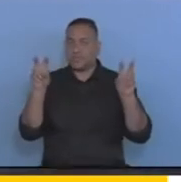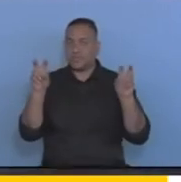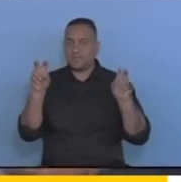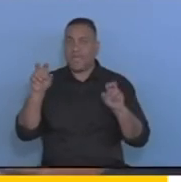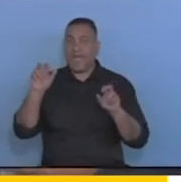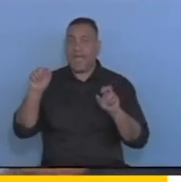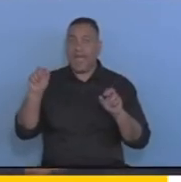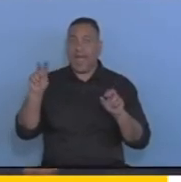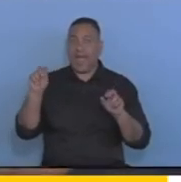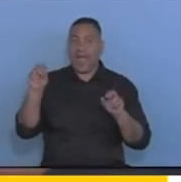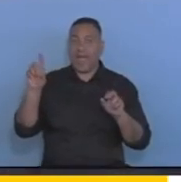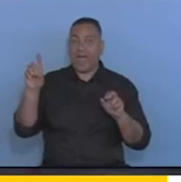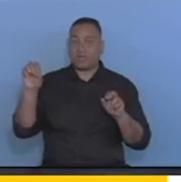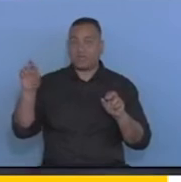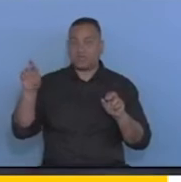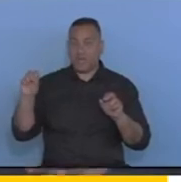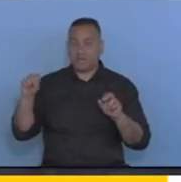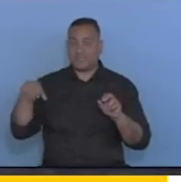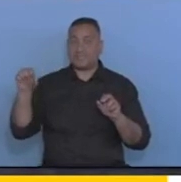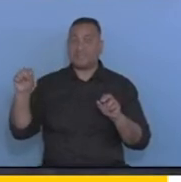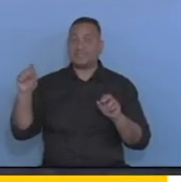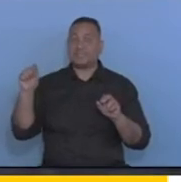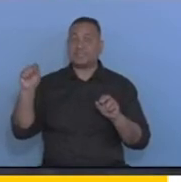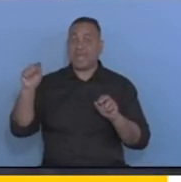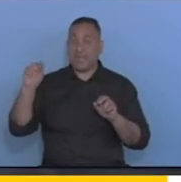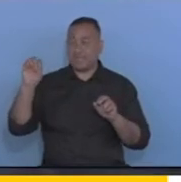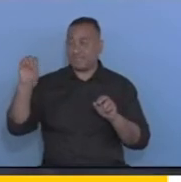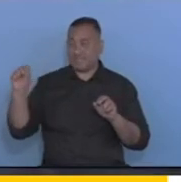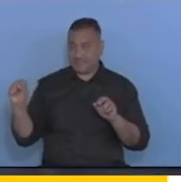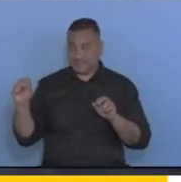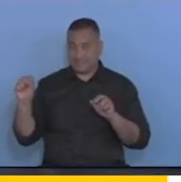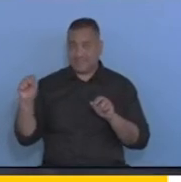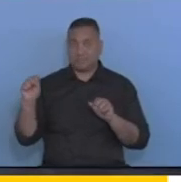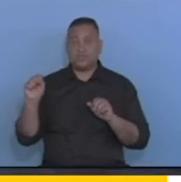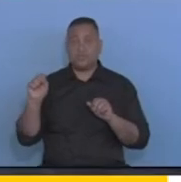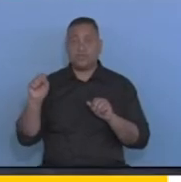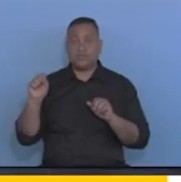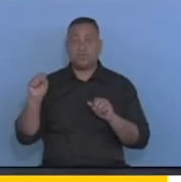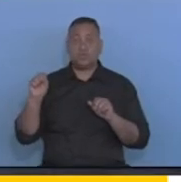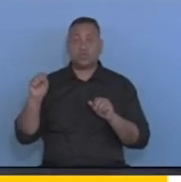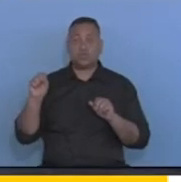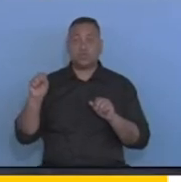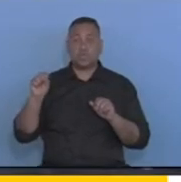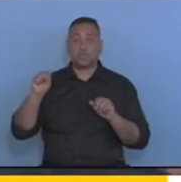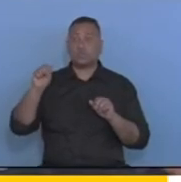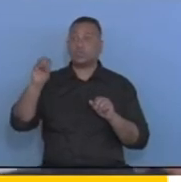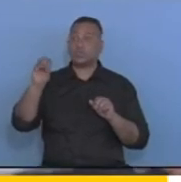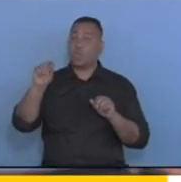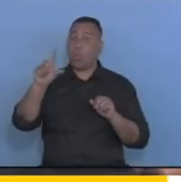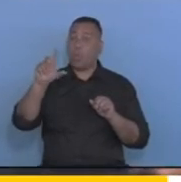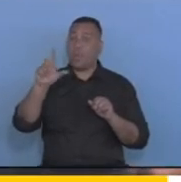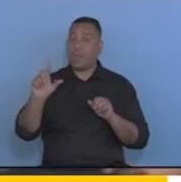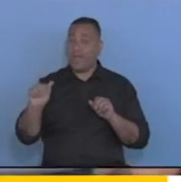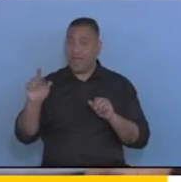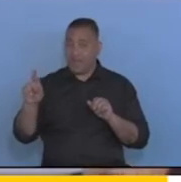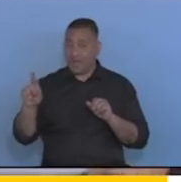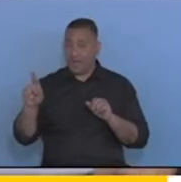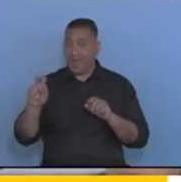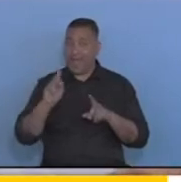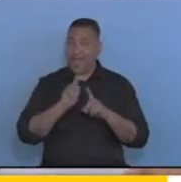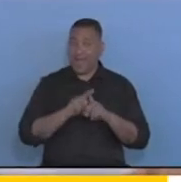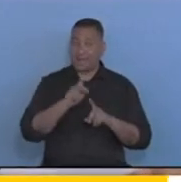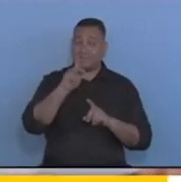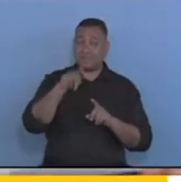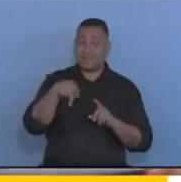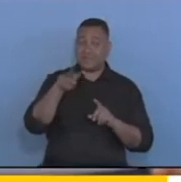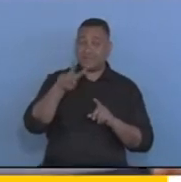talking solar, yes. We're talking PVC, all of these things, exciting topics, because you're not a stranger to the Link Show. We spoke